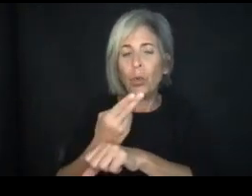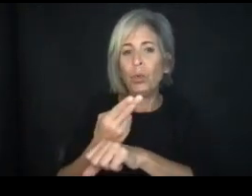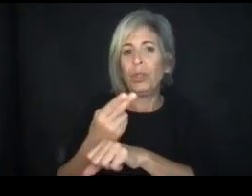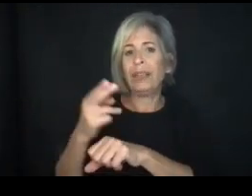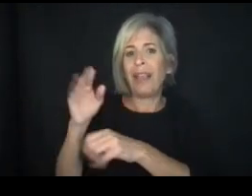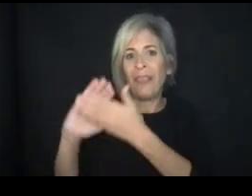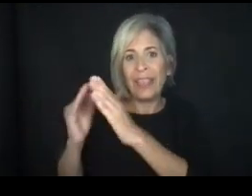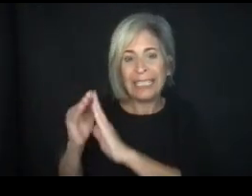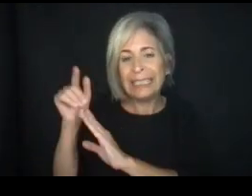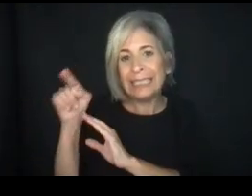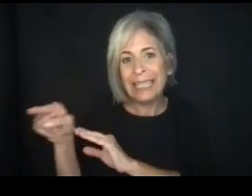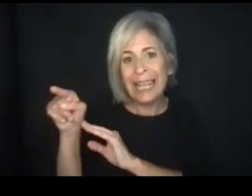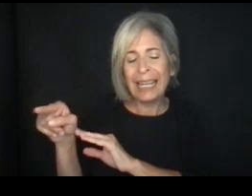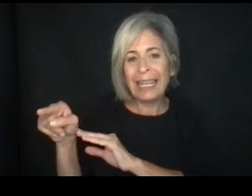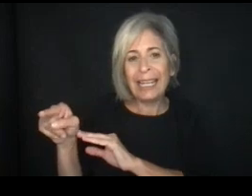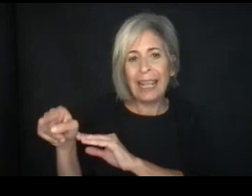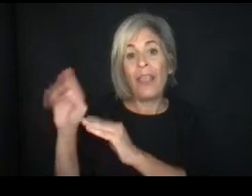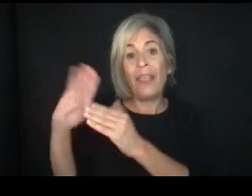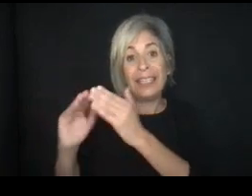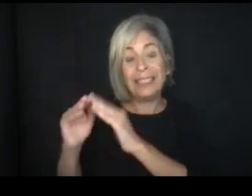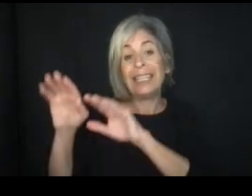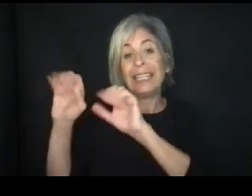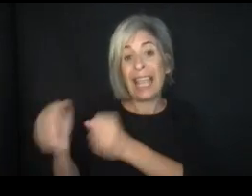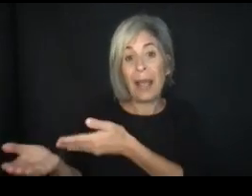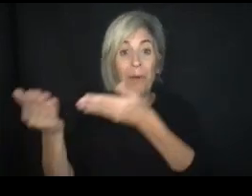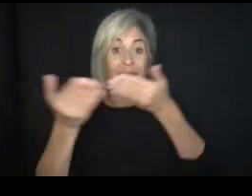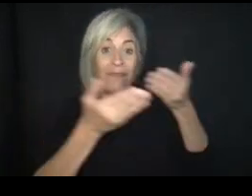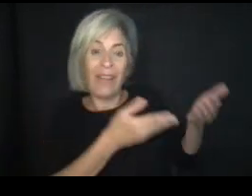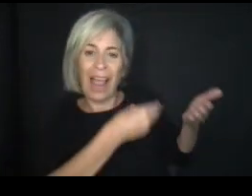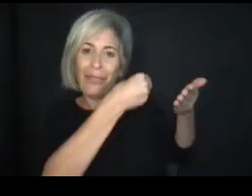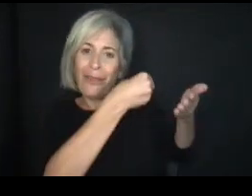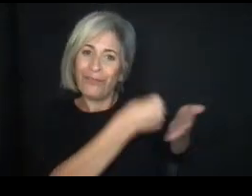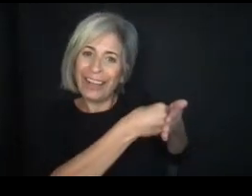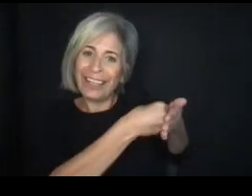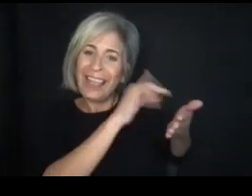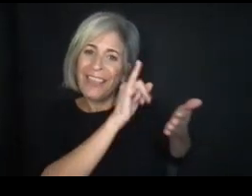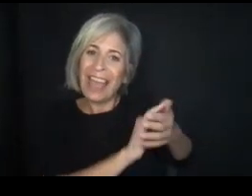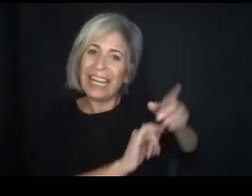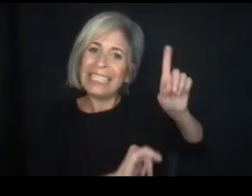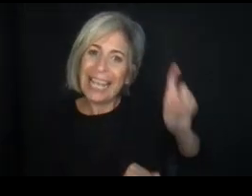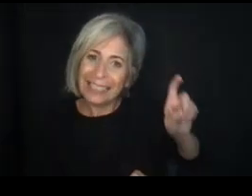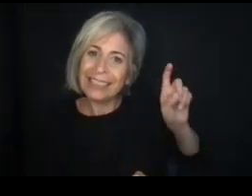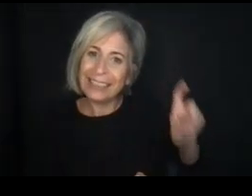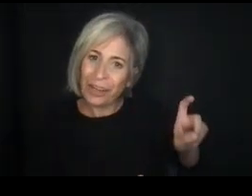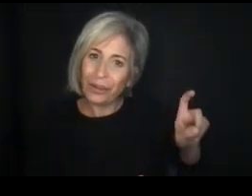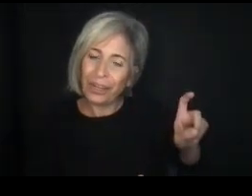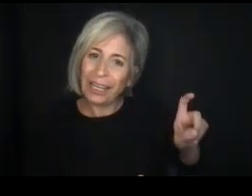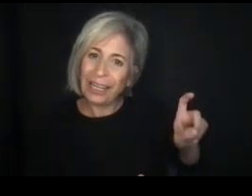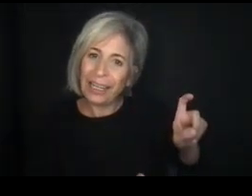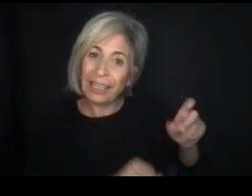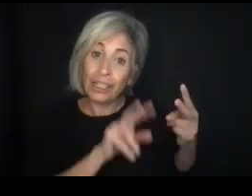the city would be able to provide the funding that is necessary to